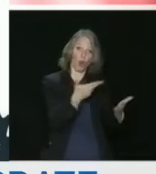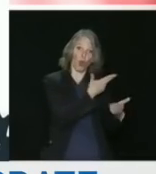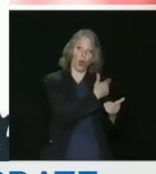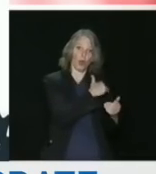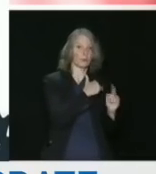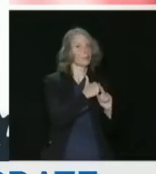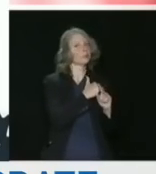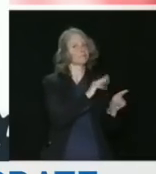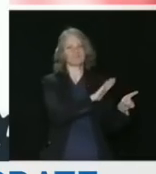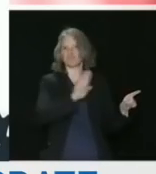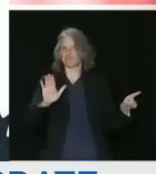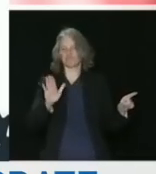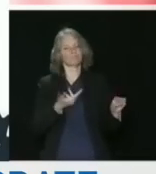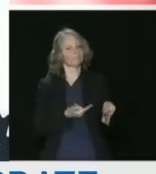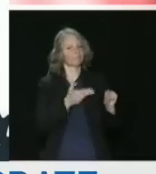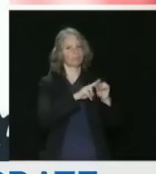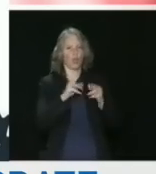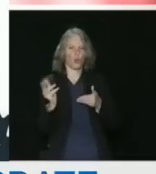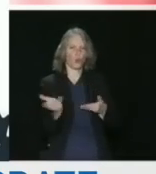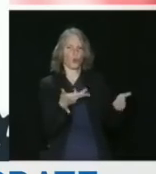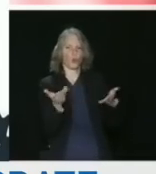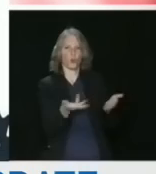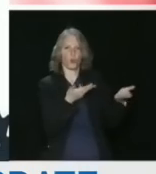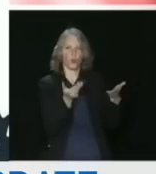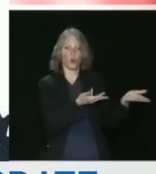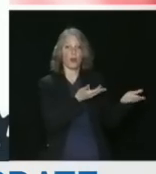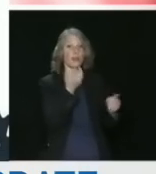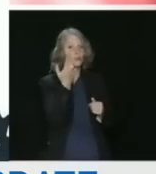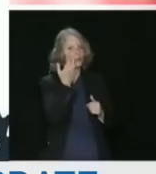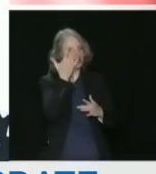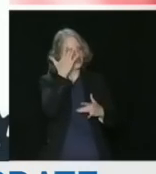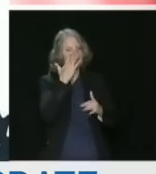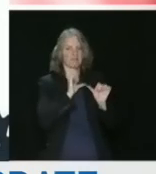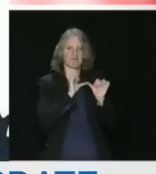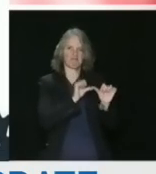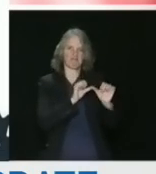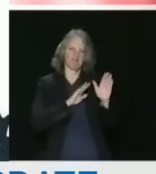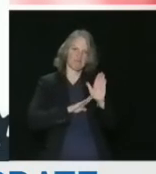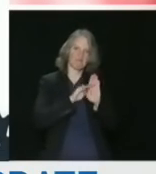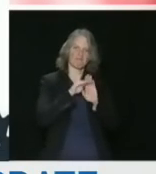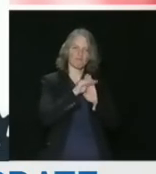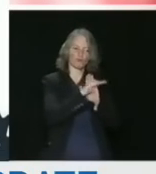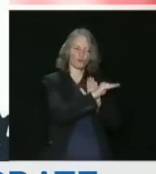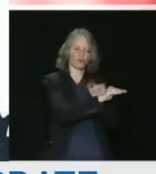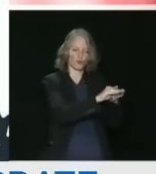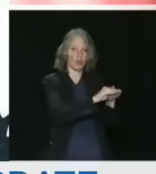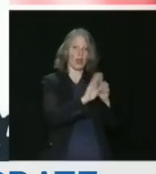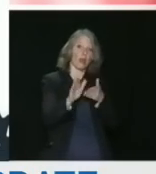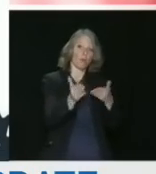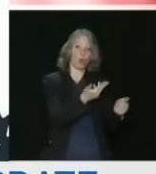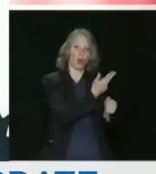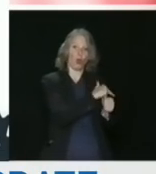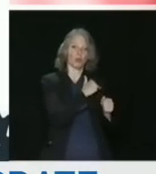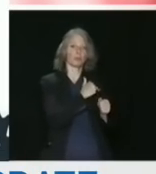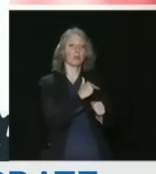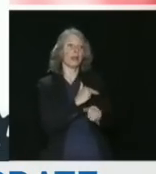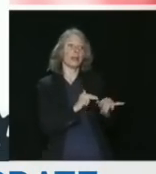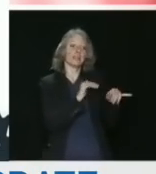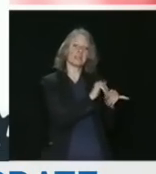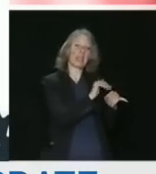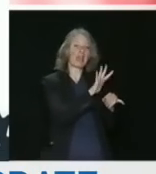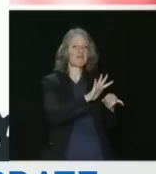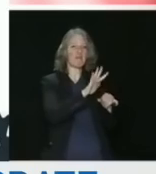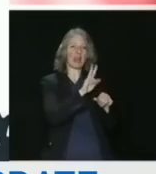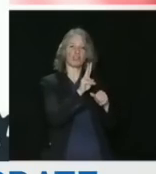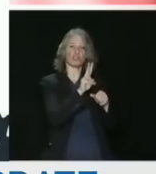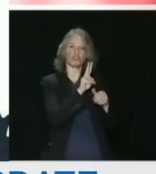increasing in provinces with sustained high levels of disease activity. On average, the length of stay of people hospitalized is about